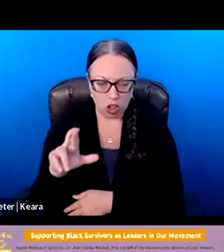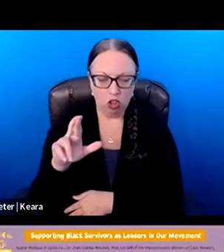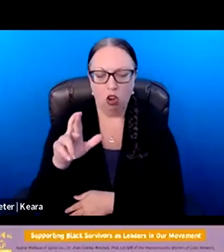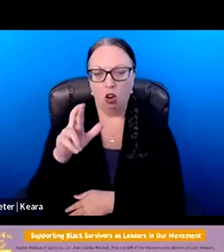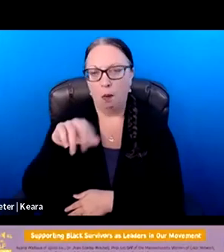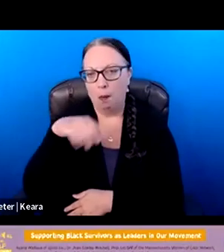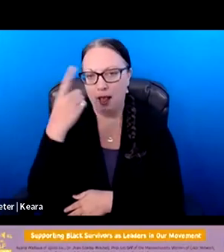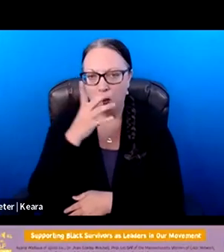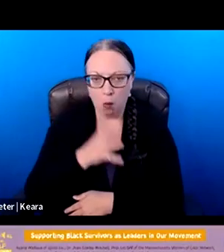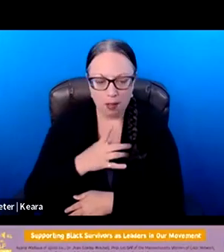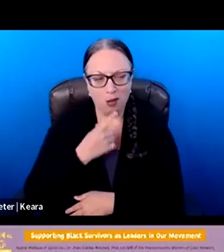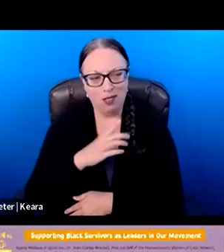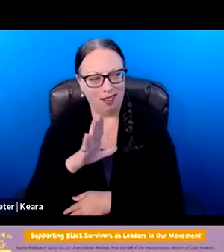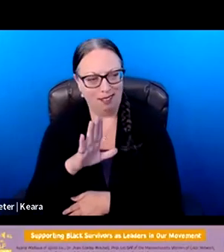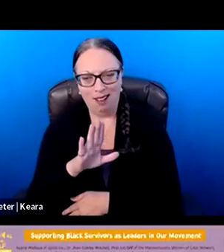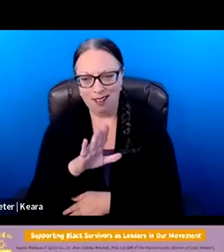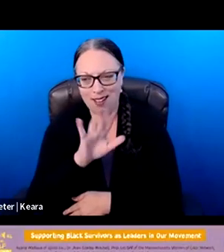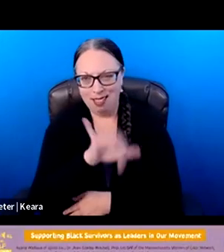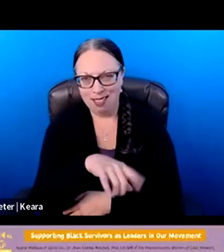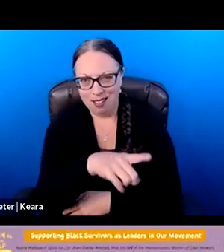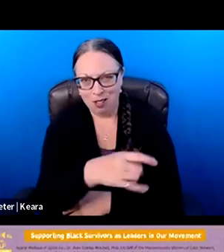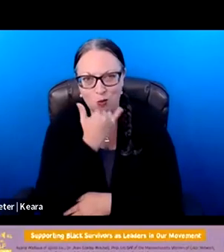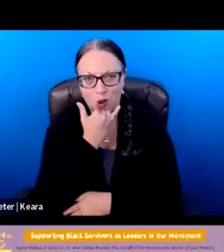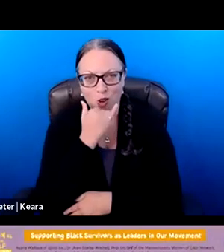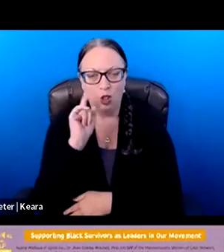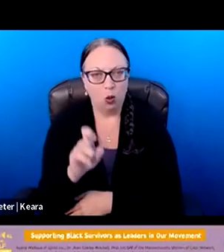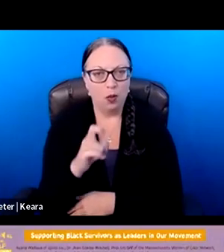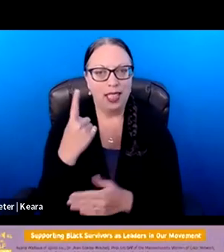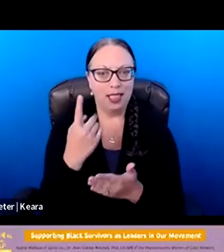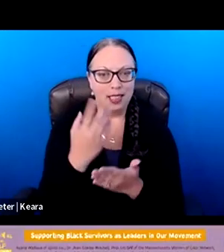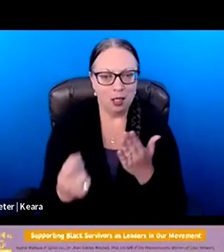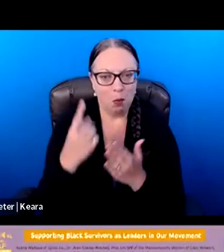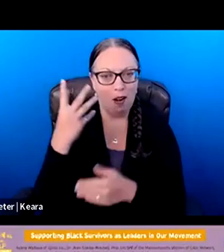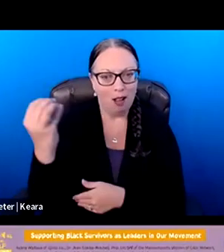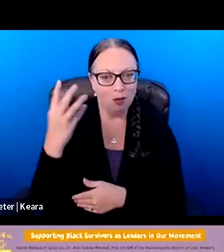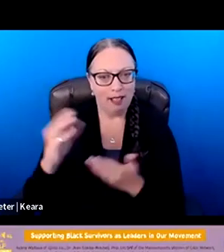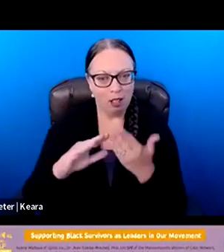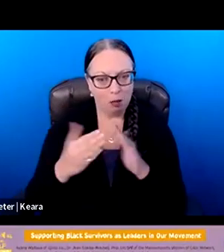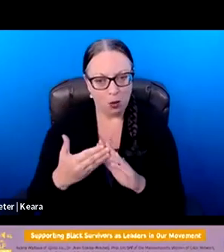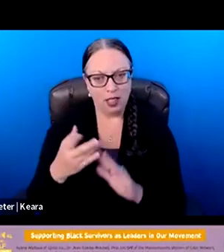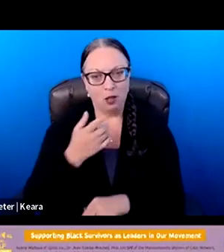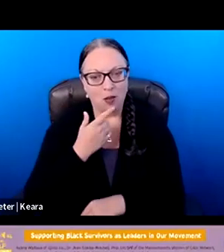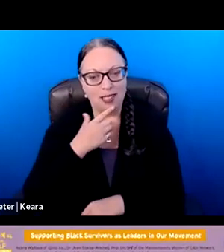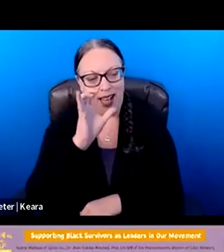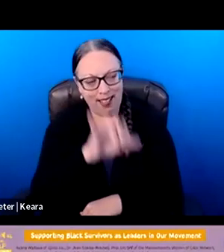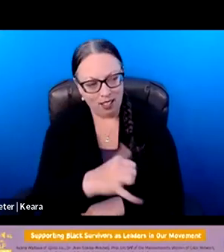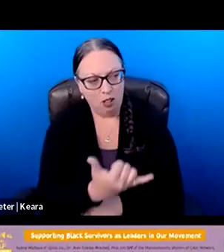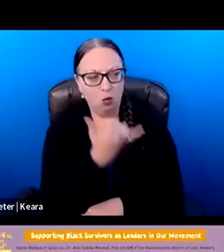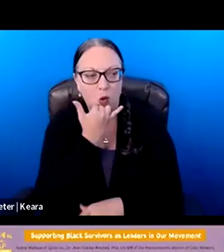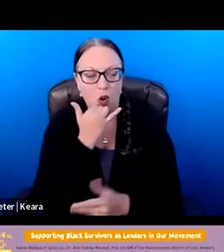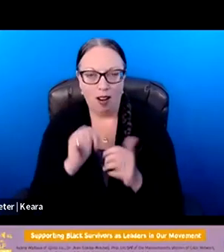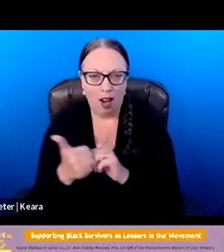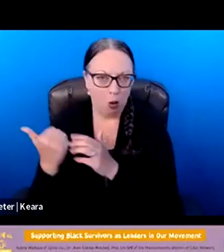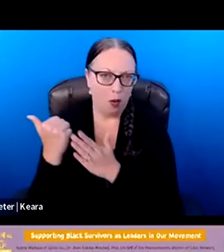say like, hey, this is wrong. You need someone outside of that community besides yourself to say this is wrong. How can we help this situation? How